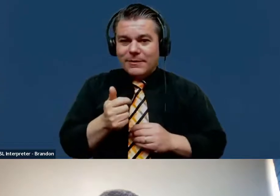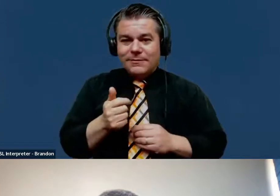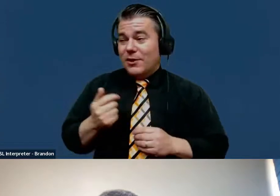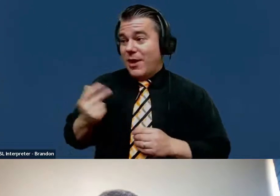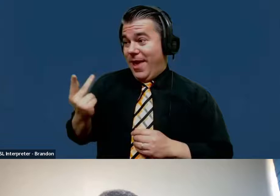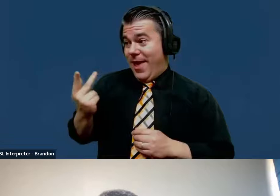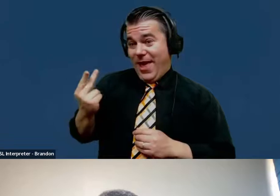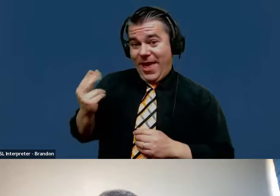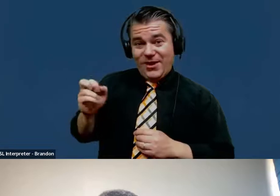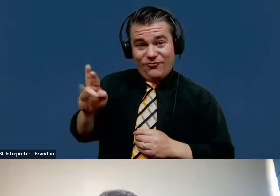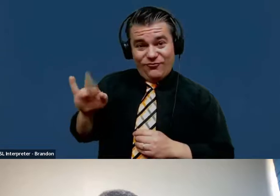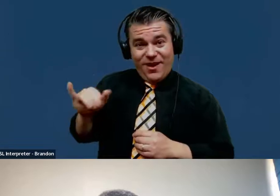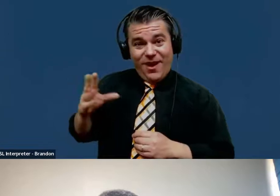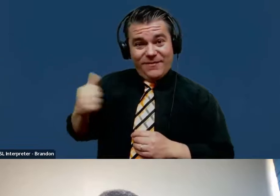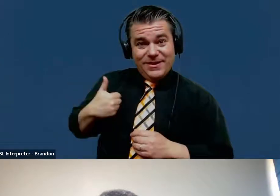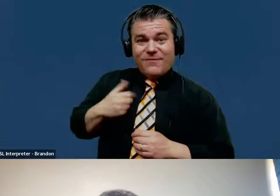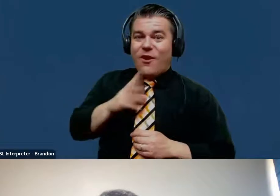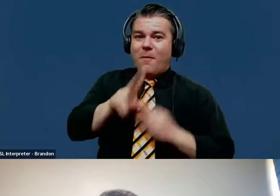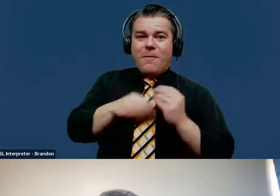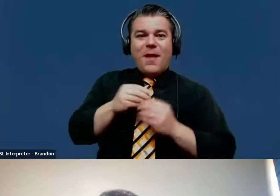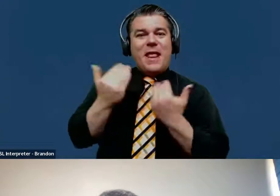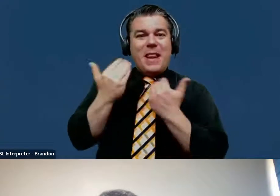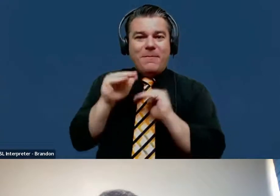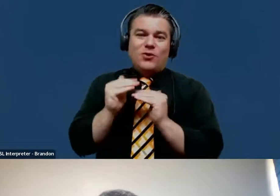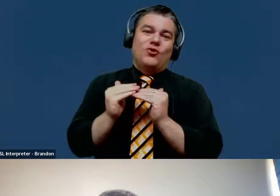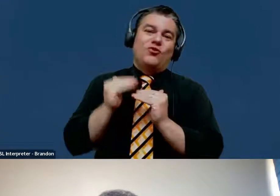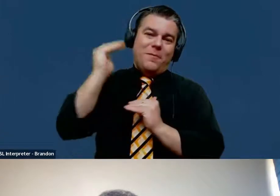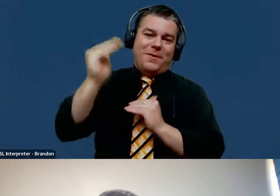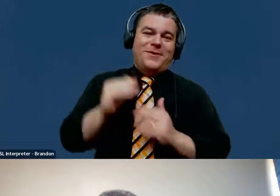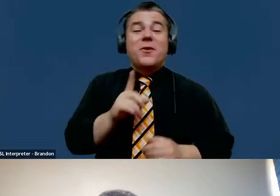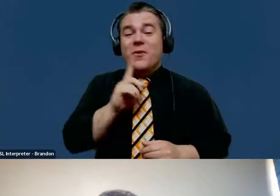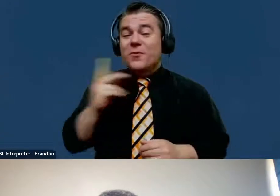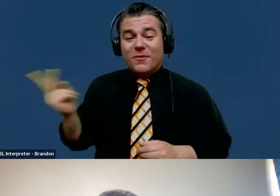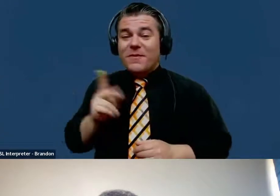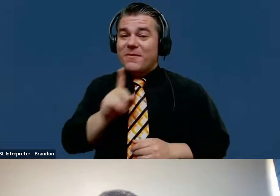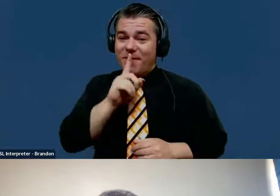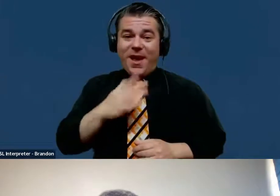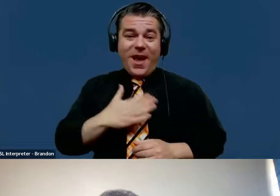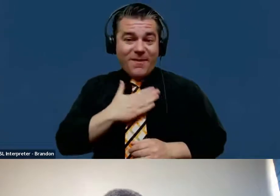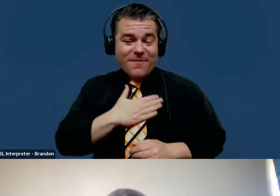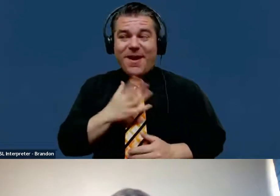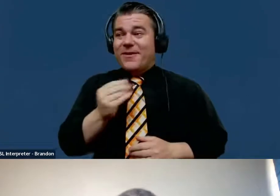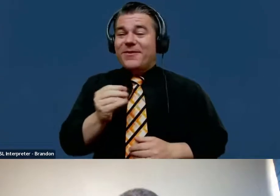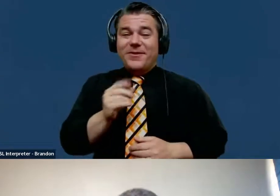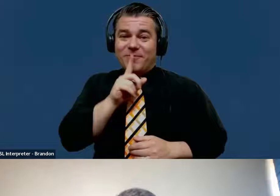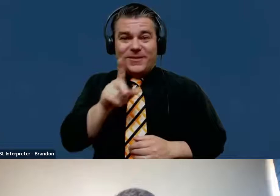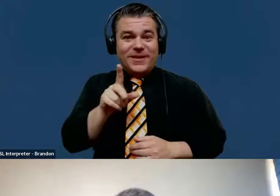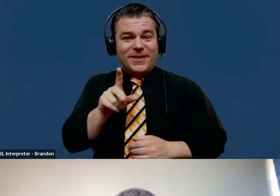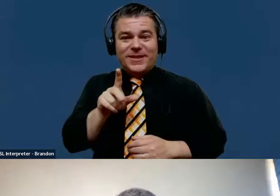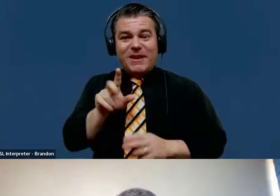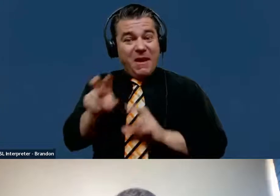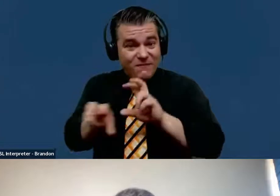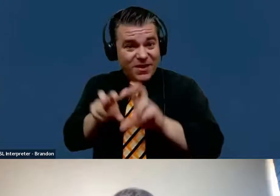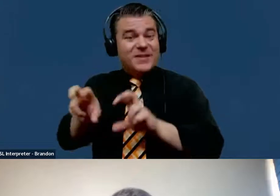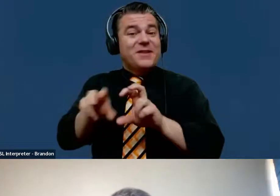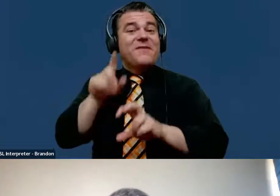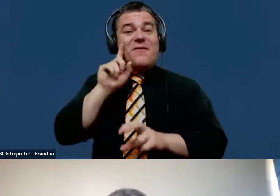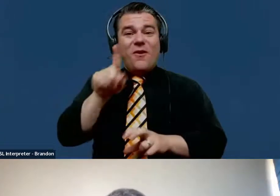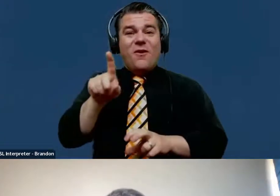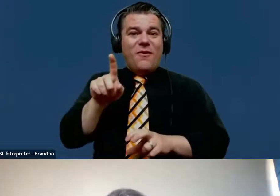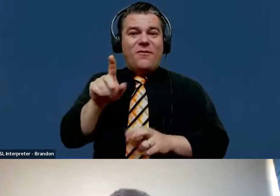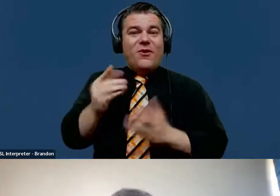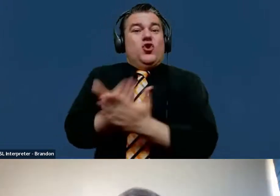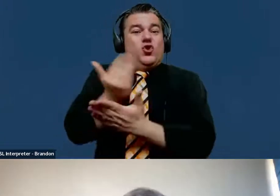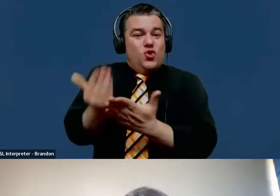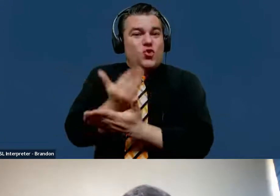little bit too much, maybe. We are very happy, and we're also very much investing in new solutions